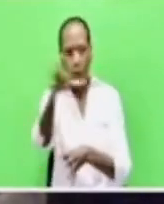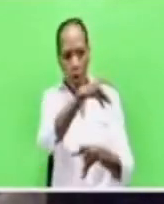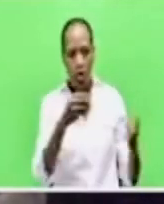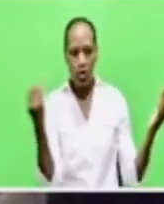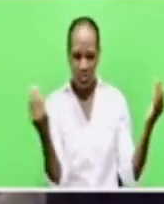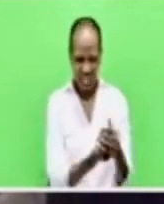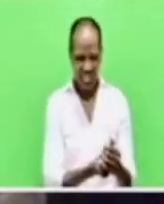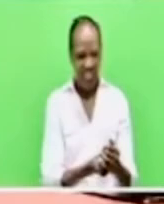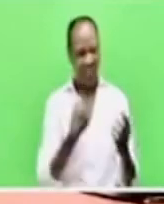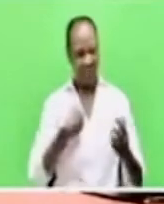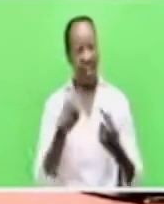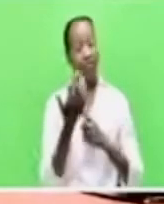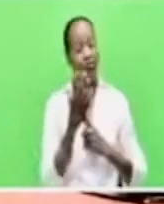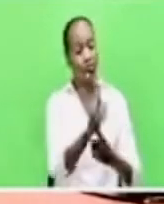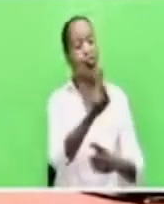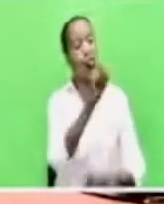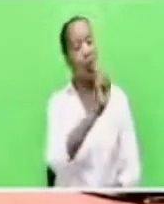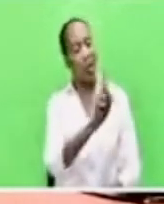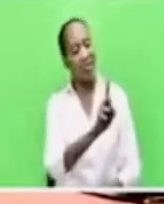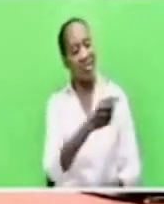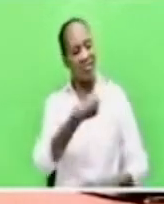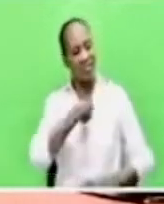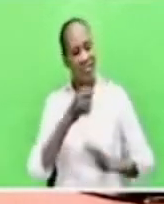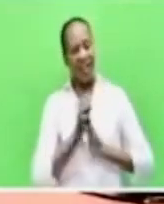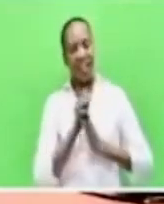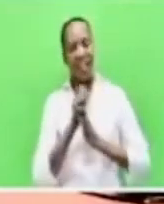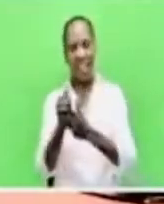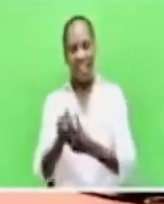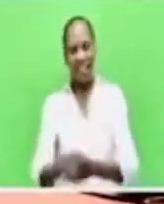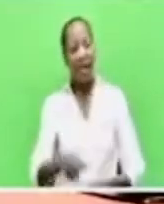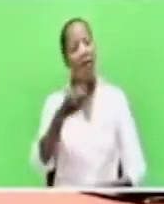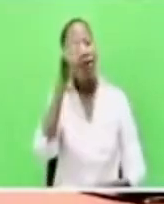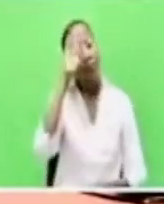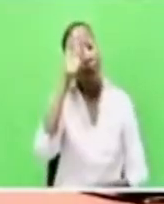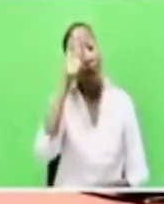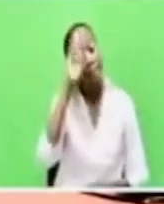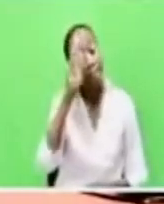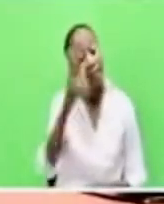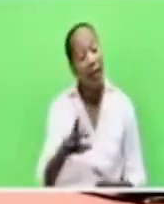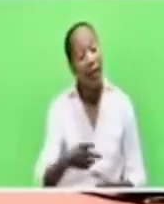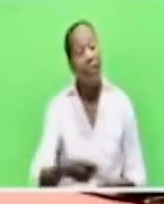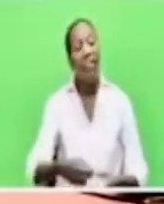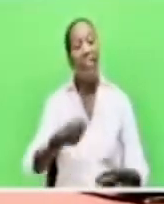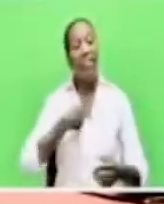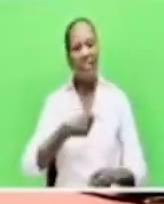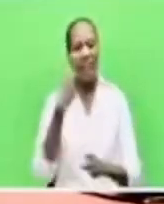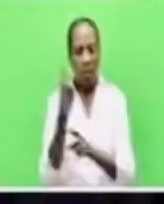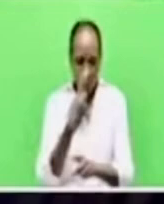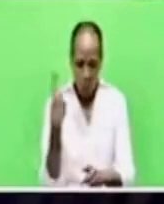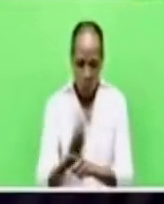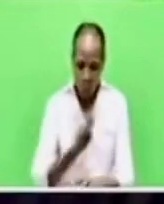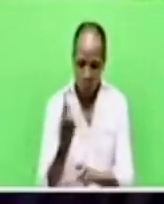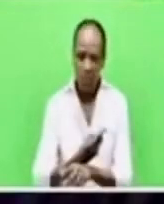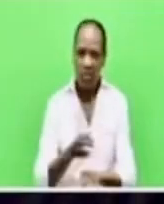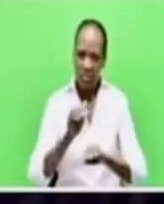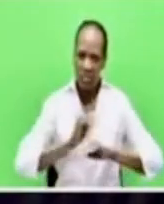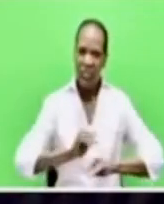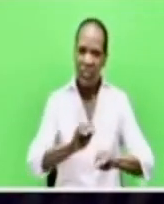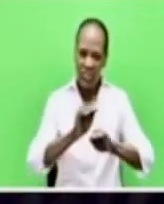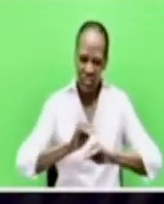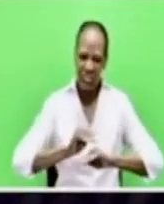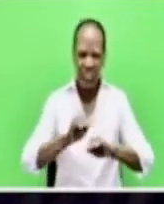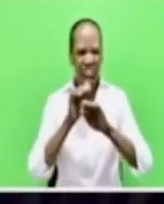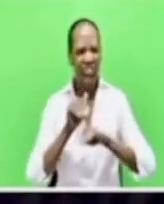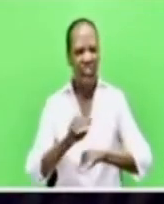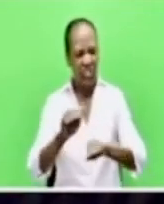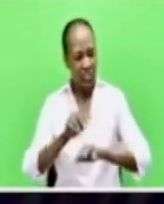in charge. And I want that to sink. You will tweet every day, you will call press